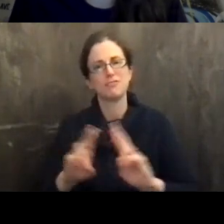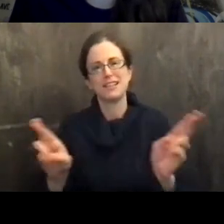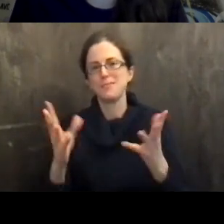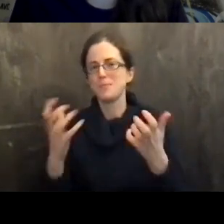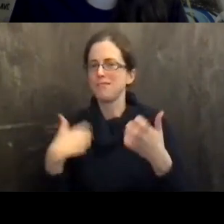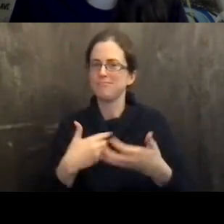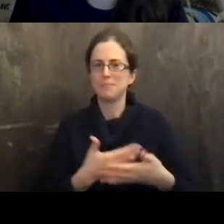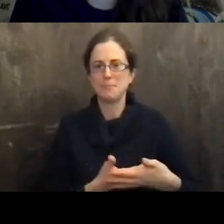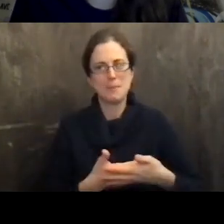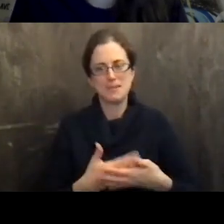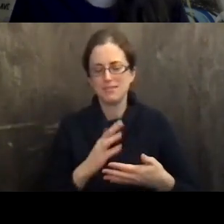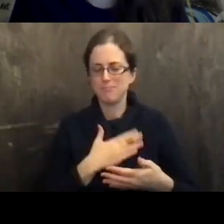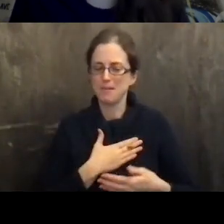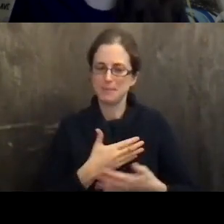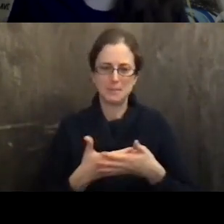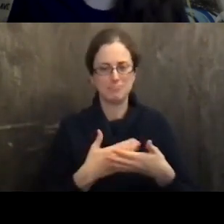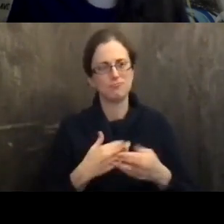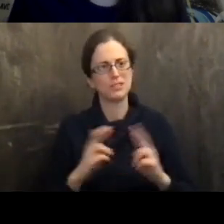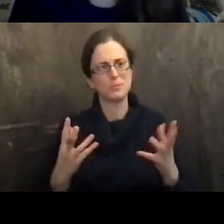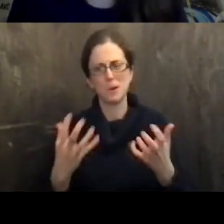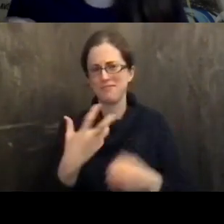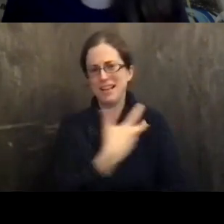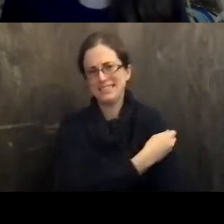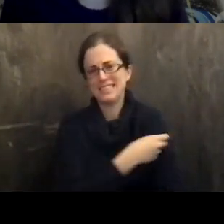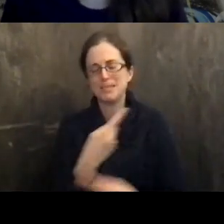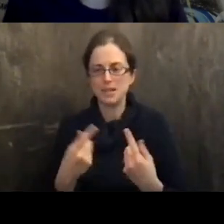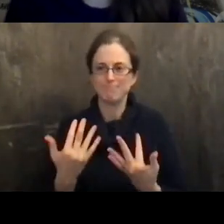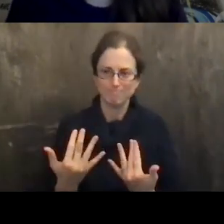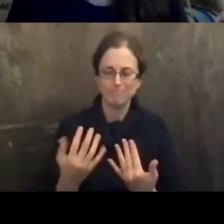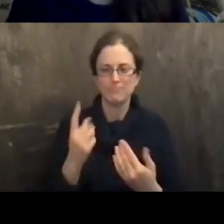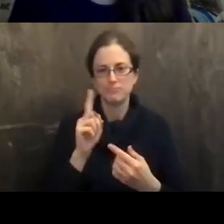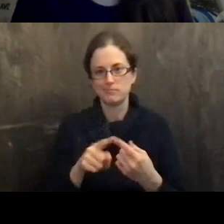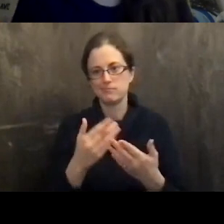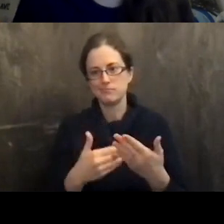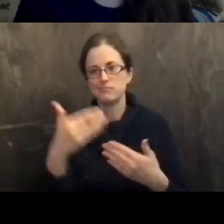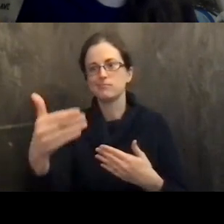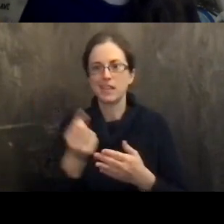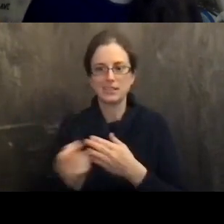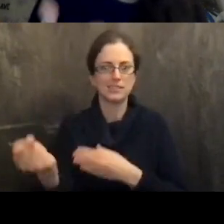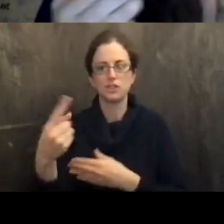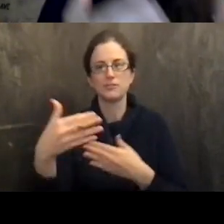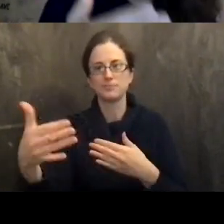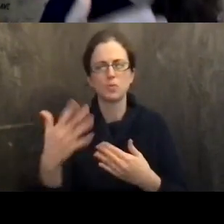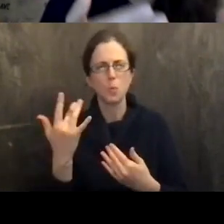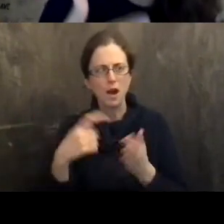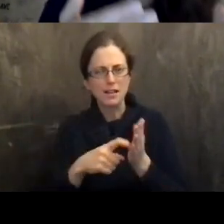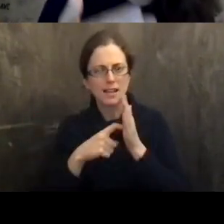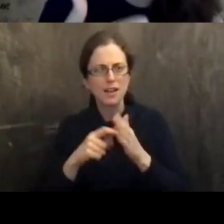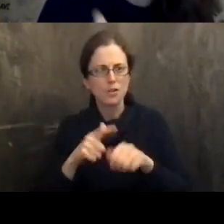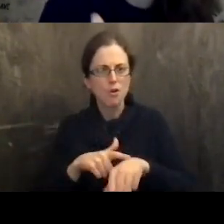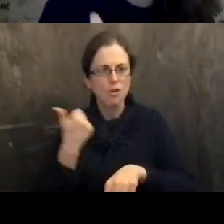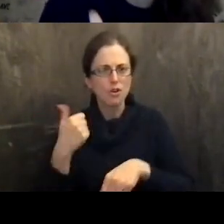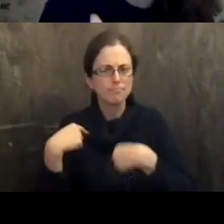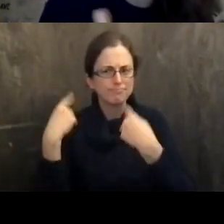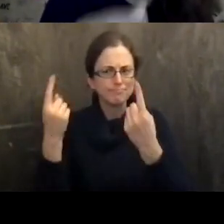vaccine is approved. Why is it taking a little bit longer? It's because the dose for kids